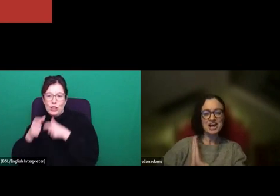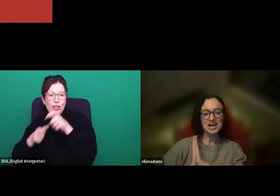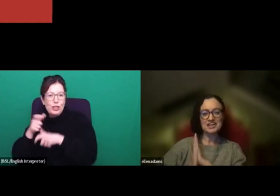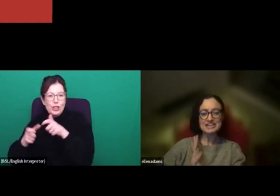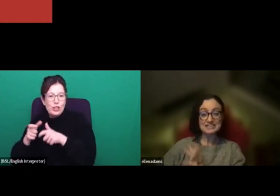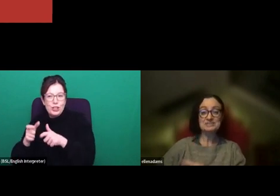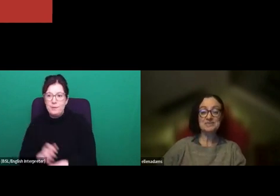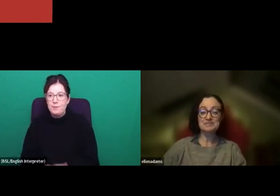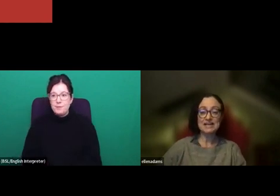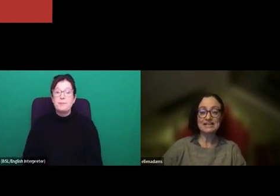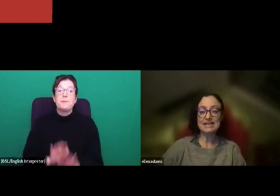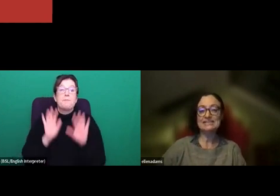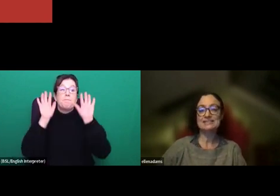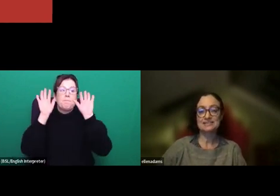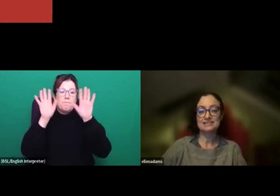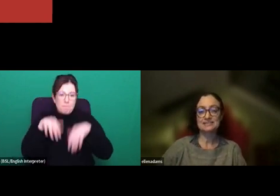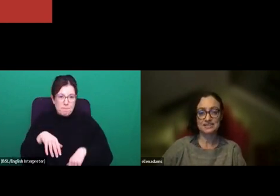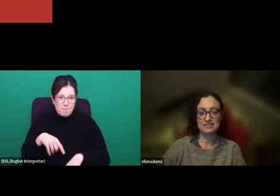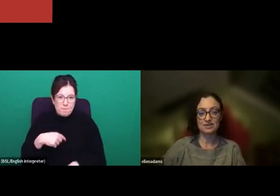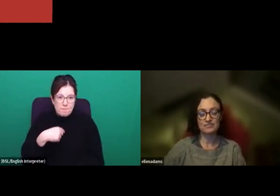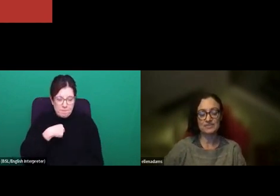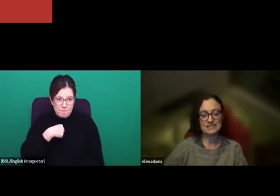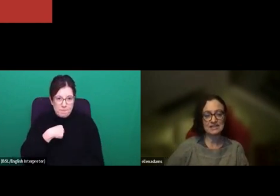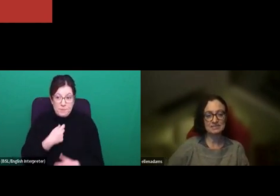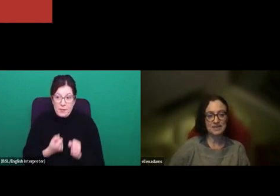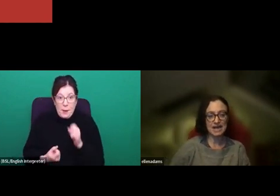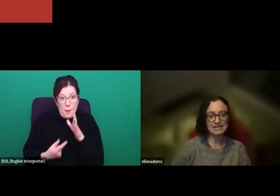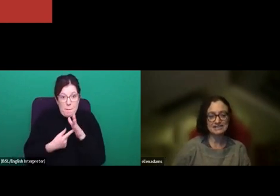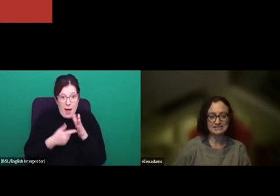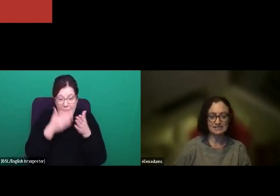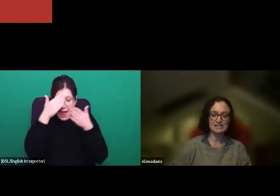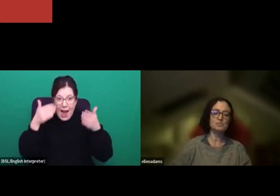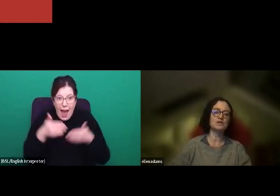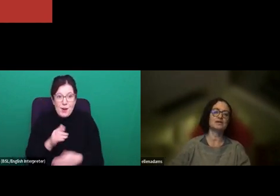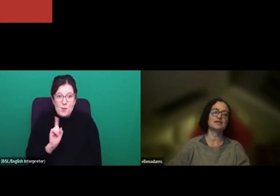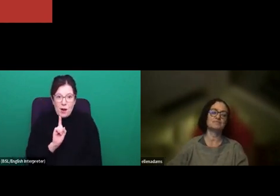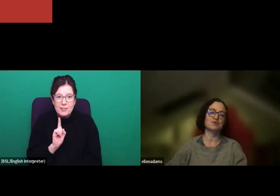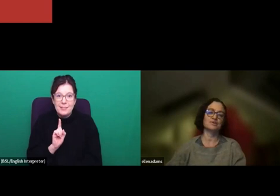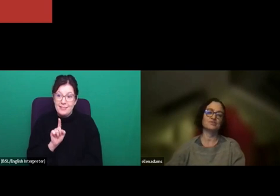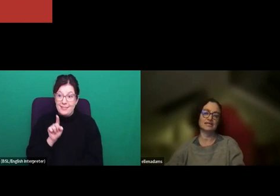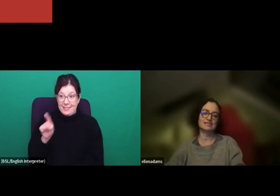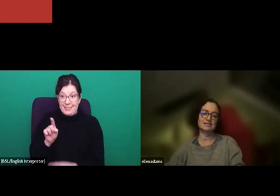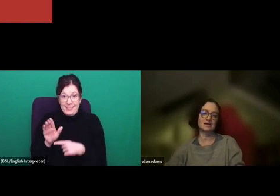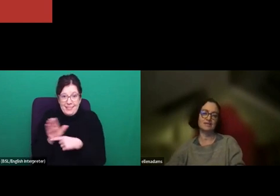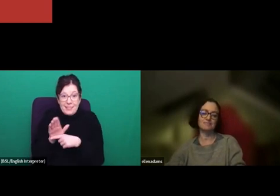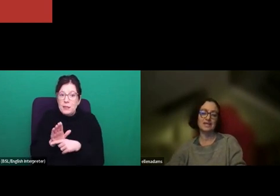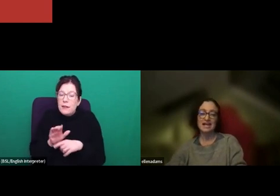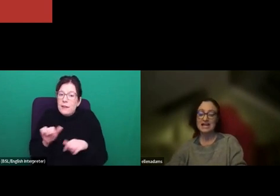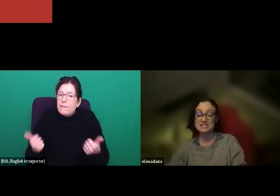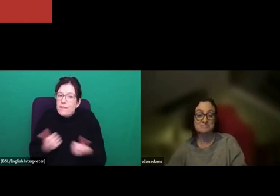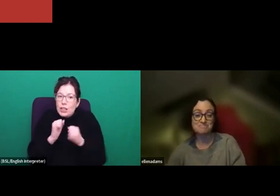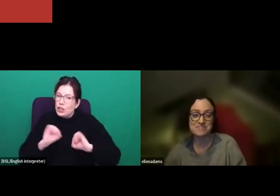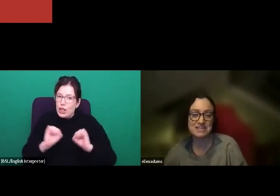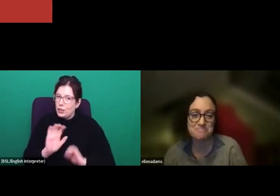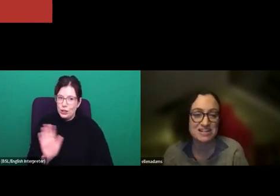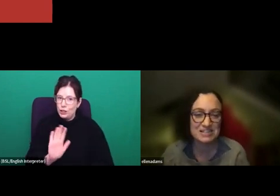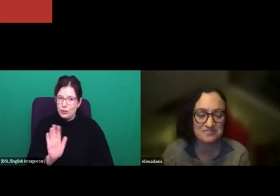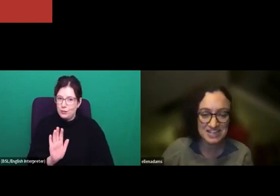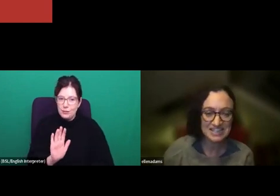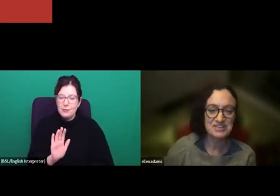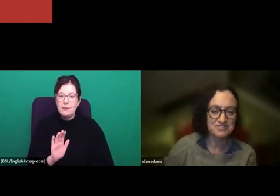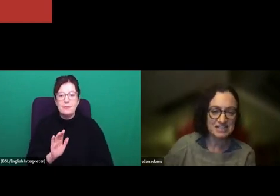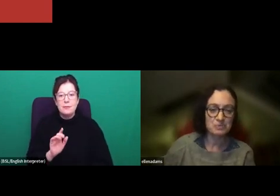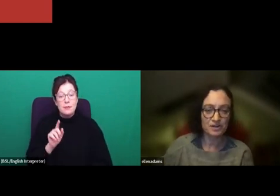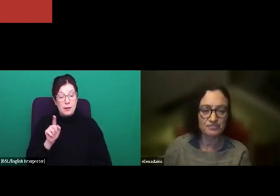Right. This is my main case study of the day, and it's slightly work in progress. It's been a